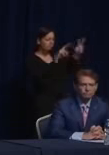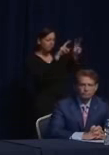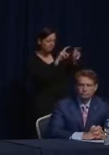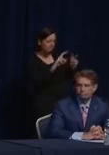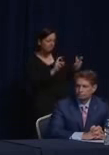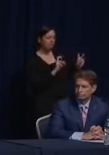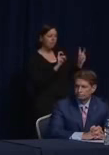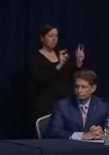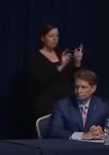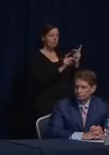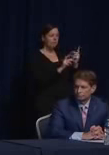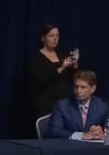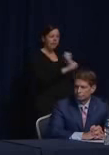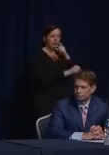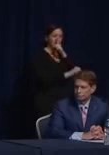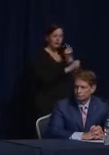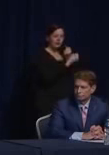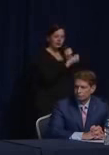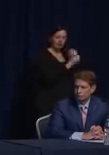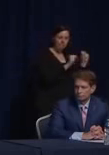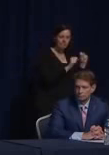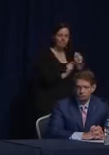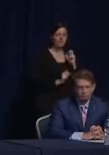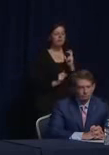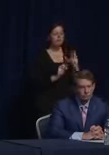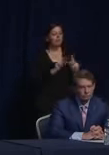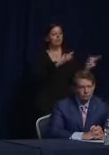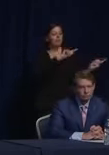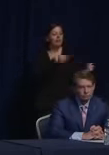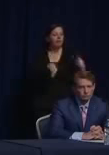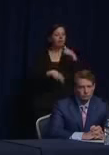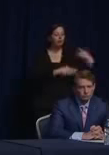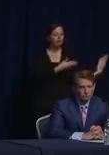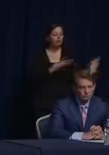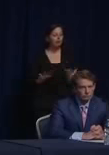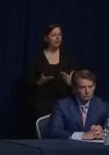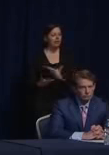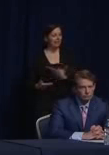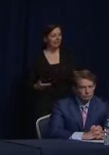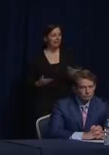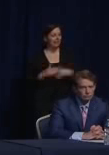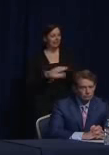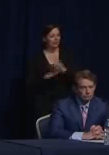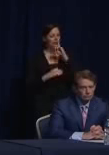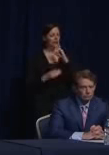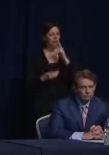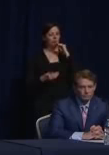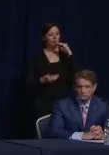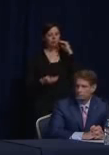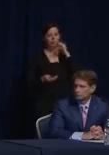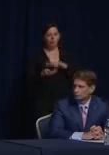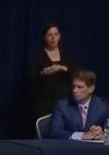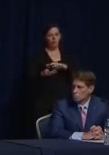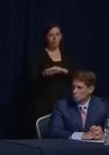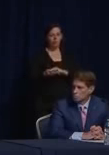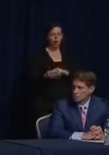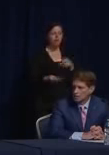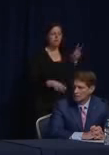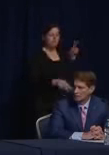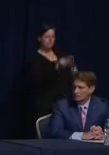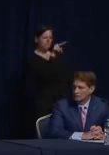every vendor, I should say, that is dropping off or coming past the front doors of their facilities.